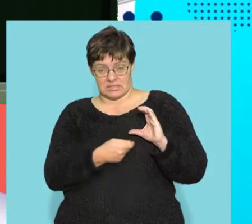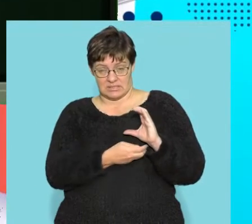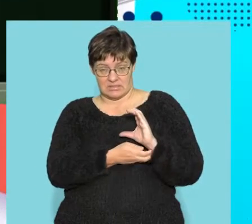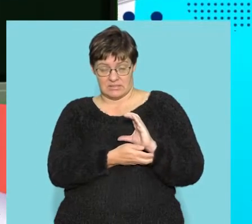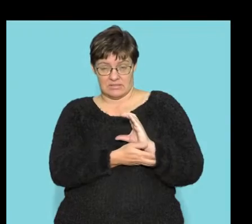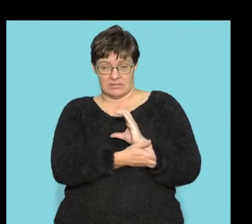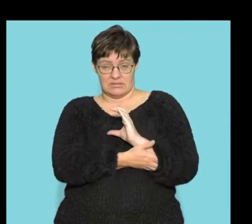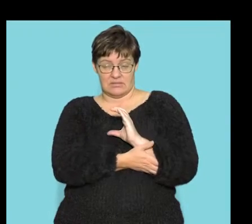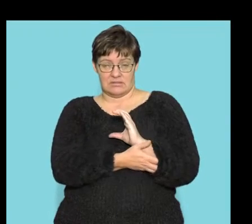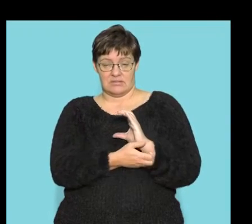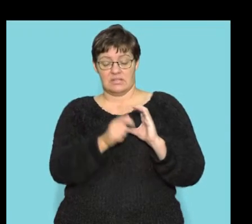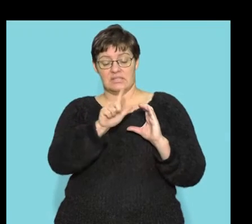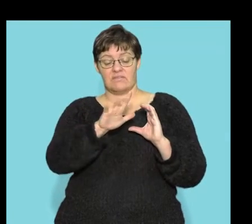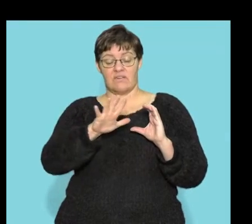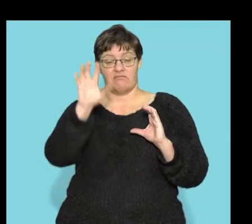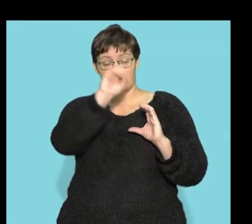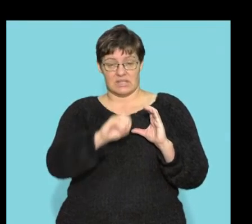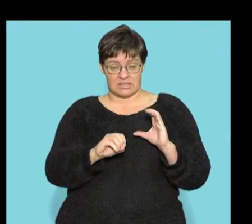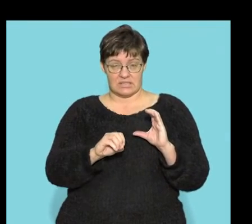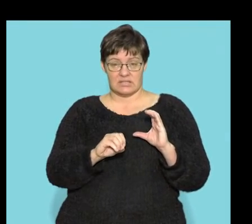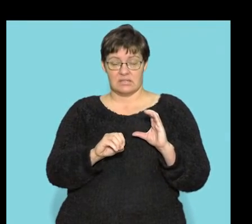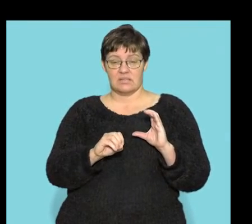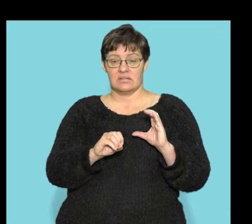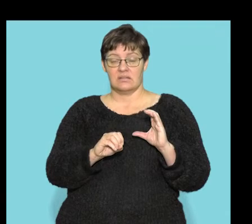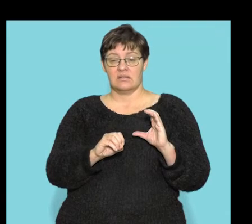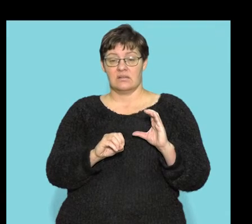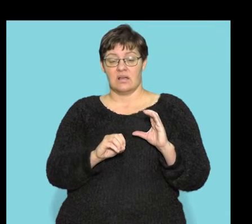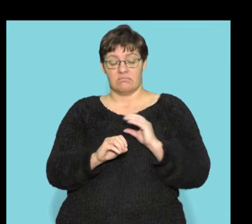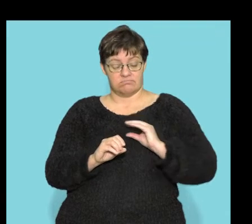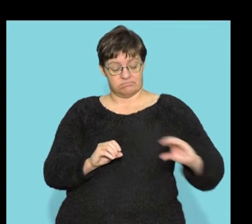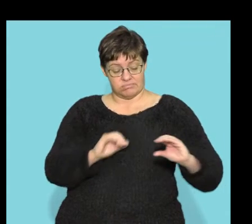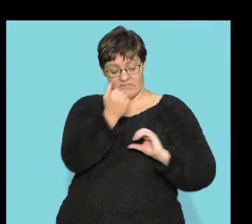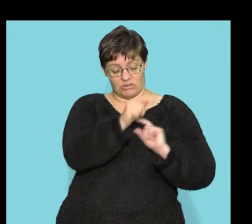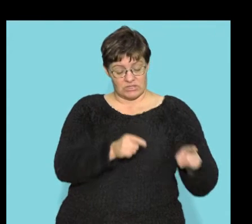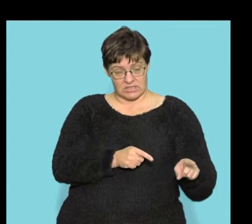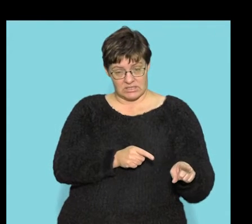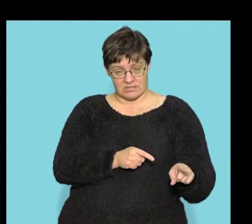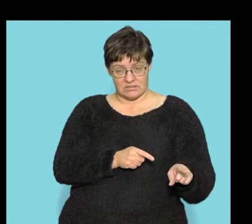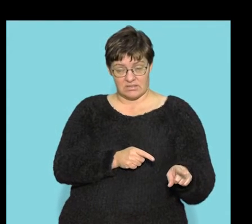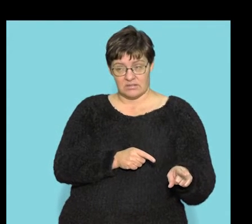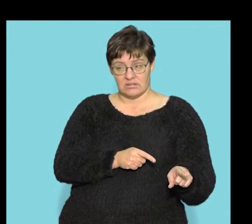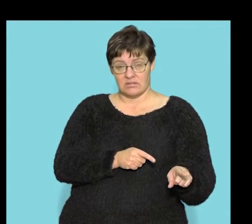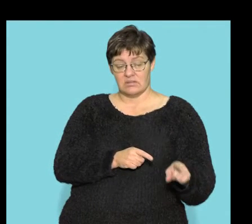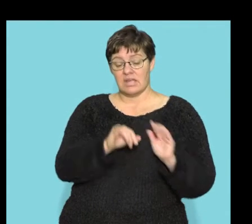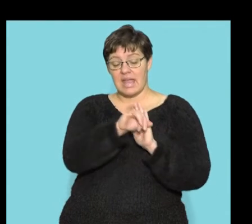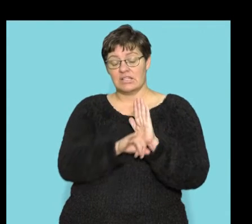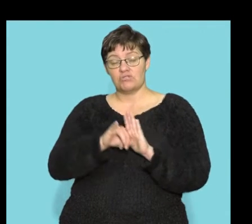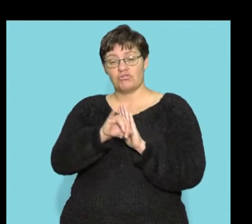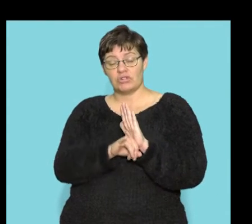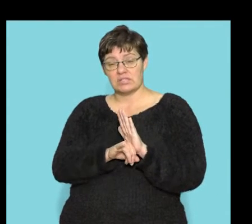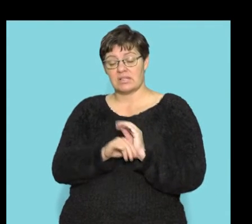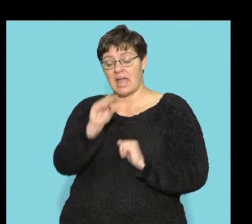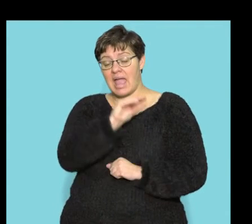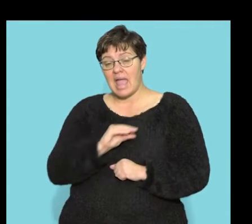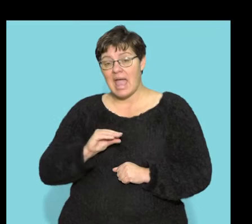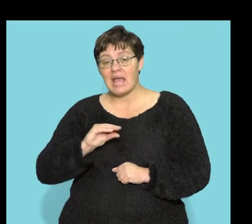important. 75% of the insurance must be allocated, but this is the important figure. Watch here. Insurance